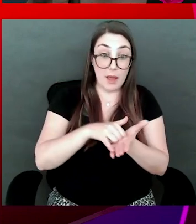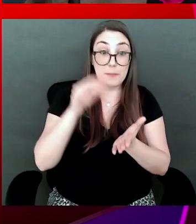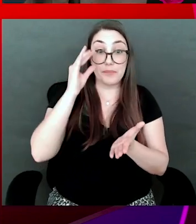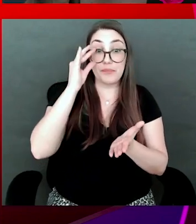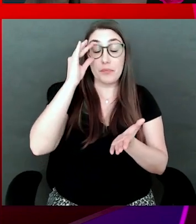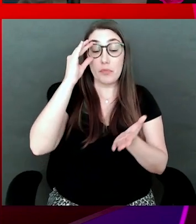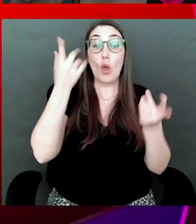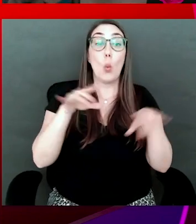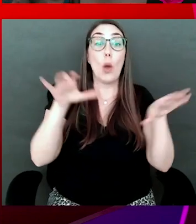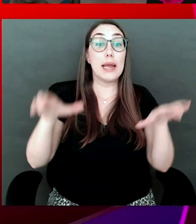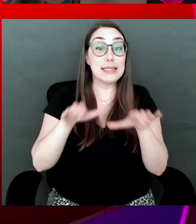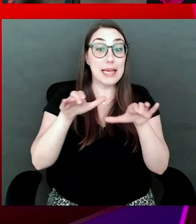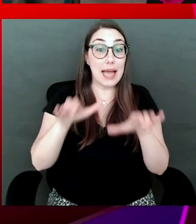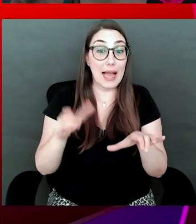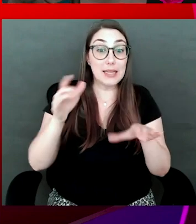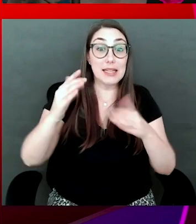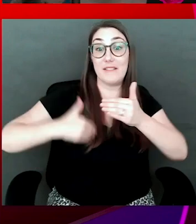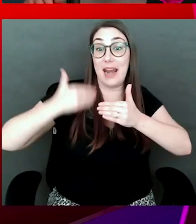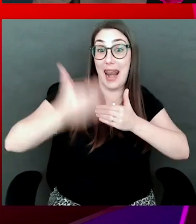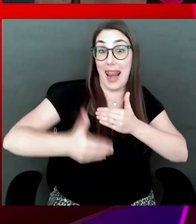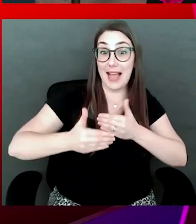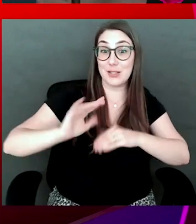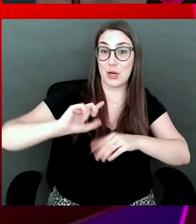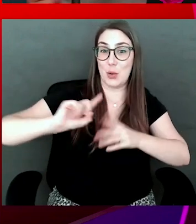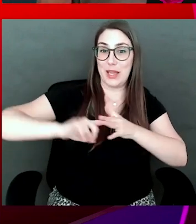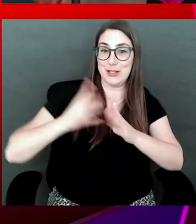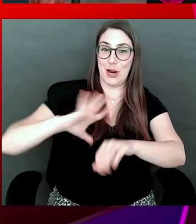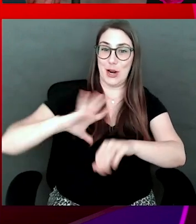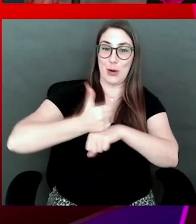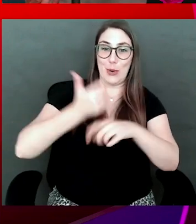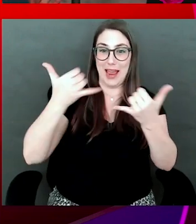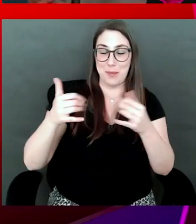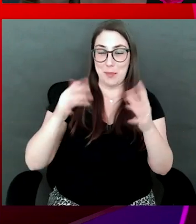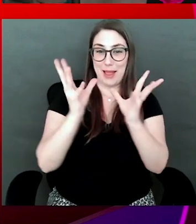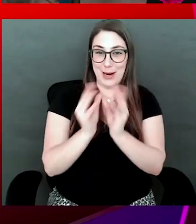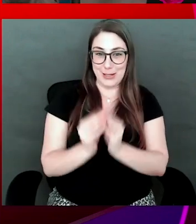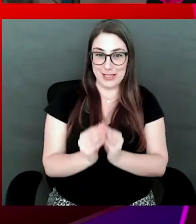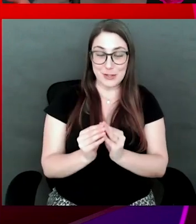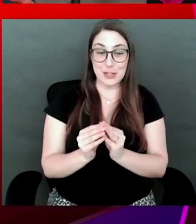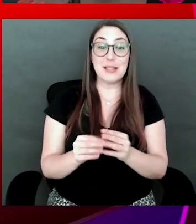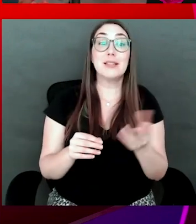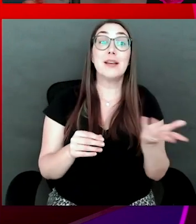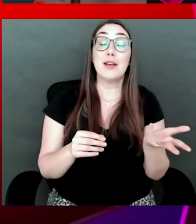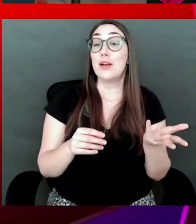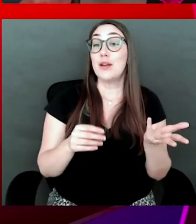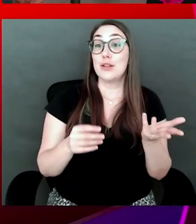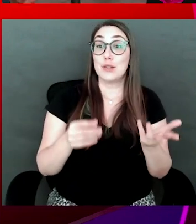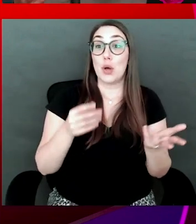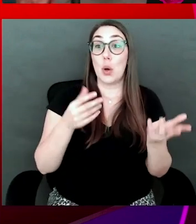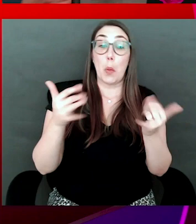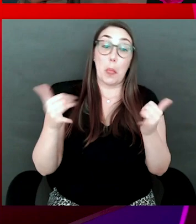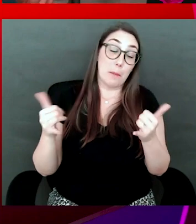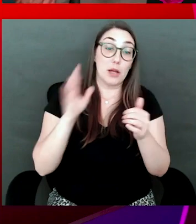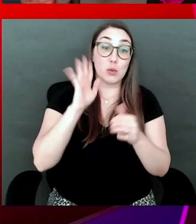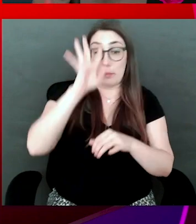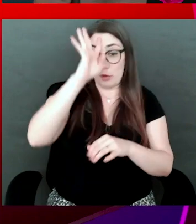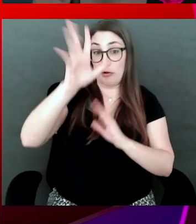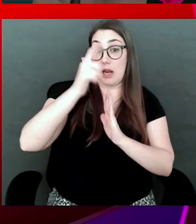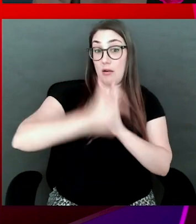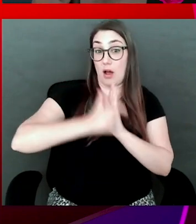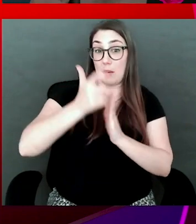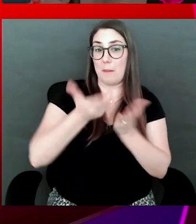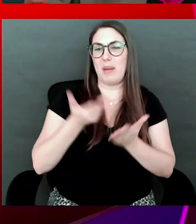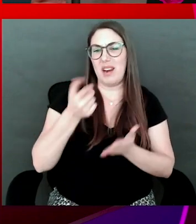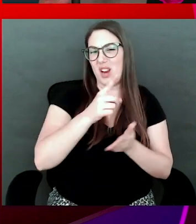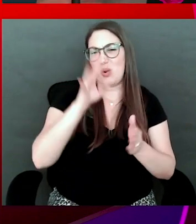could next start creating player sessions on it. If we went through the matchmaking, the player session would be created automatically, but here we just created a session